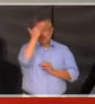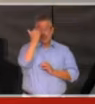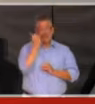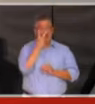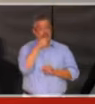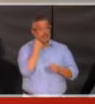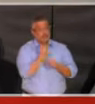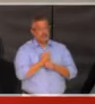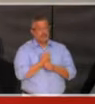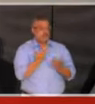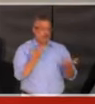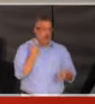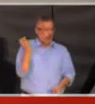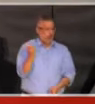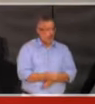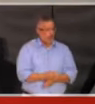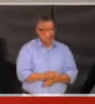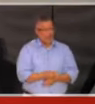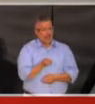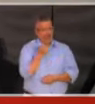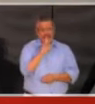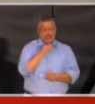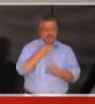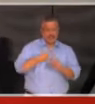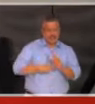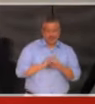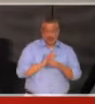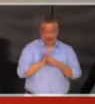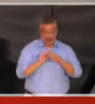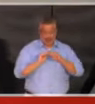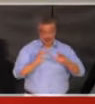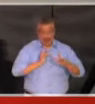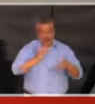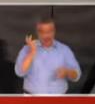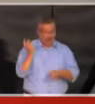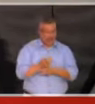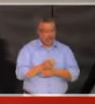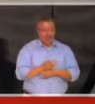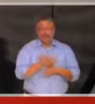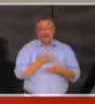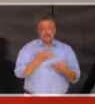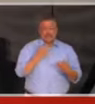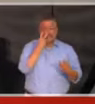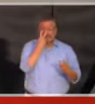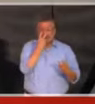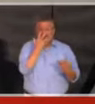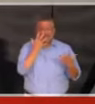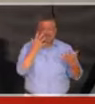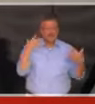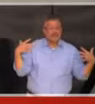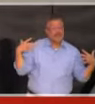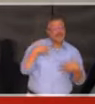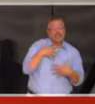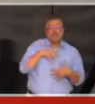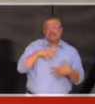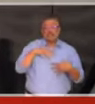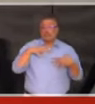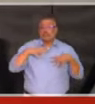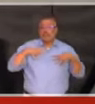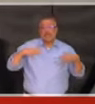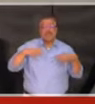of years have been, last 18 months. And there was a lot of doubt, a lot of fear, a lot of anxiety that we had, not only